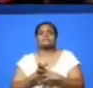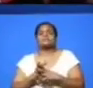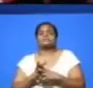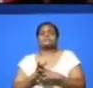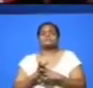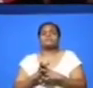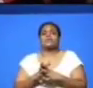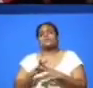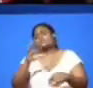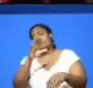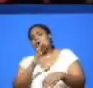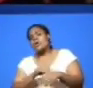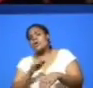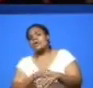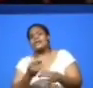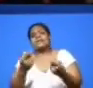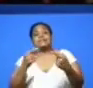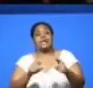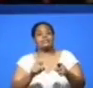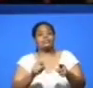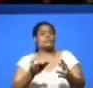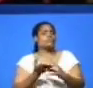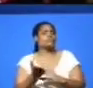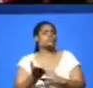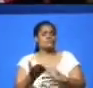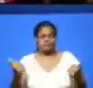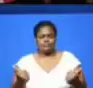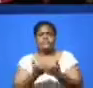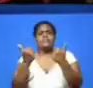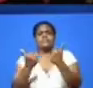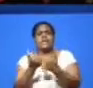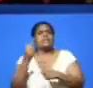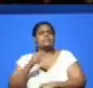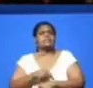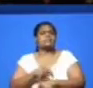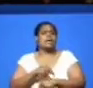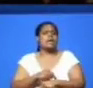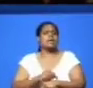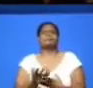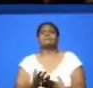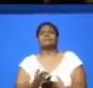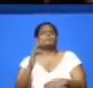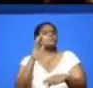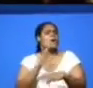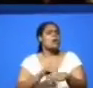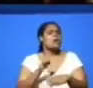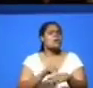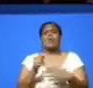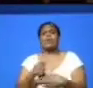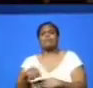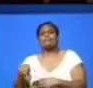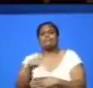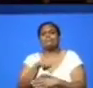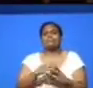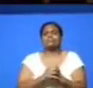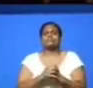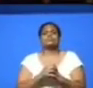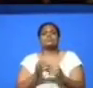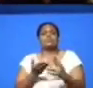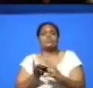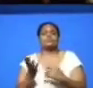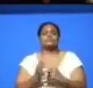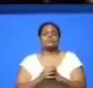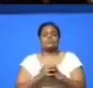in difficult times. It's a call that comes to you in difficult